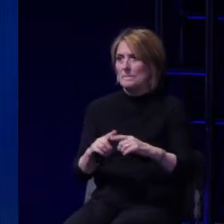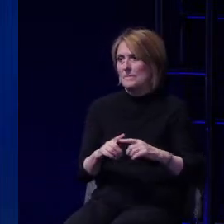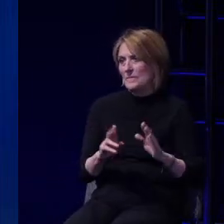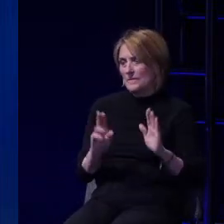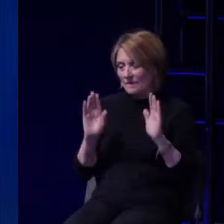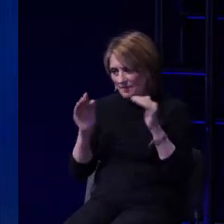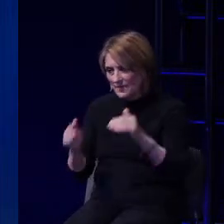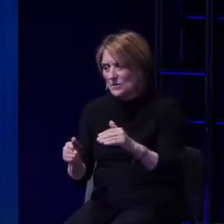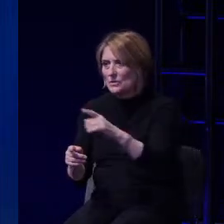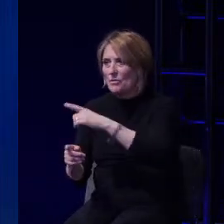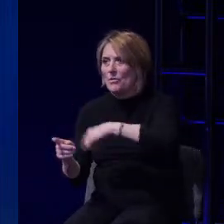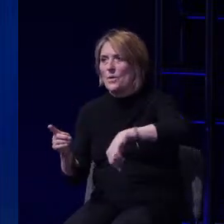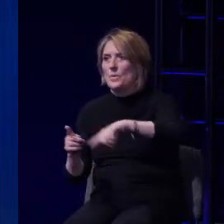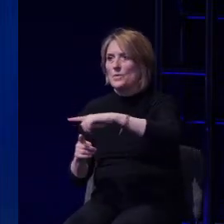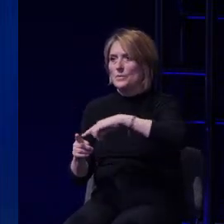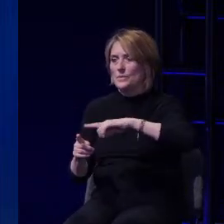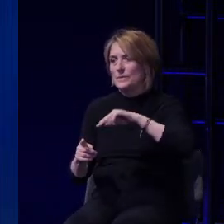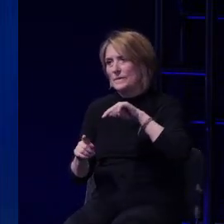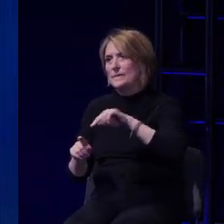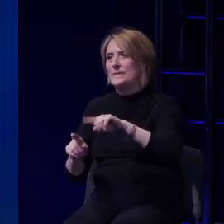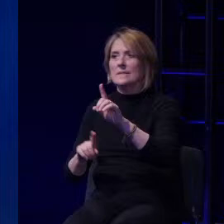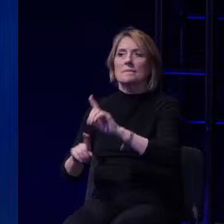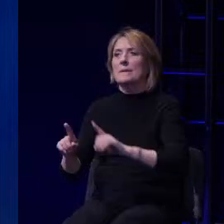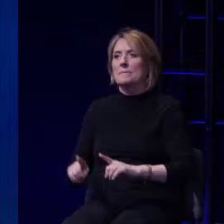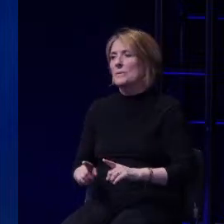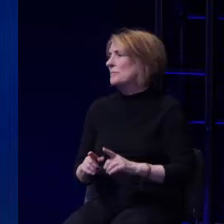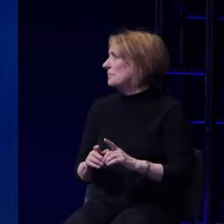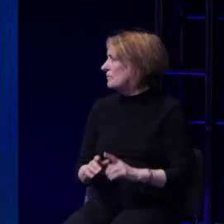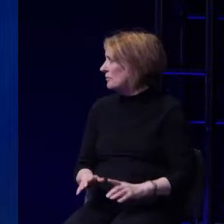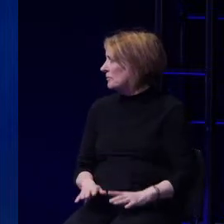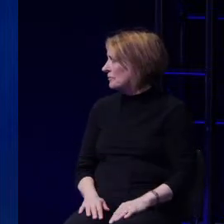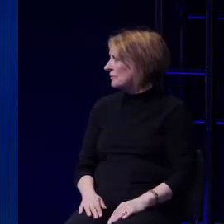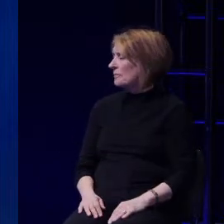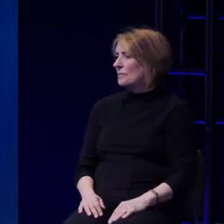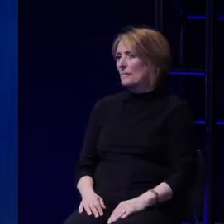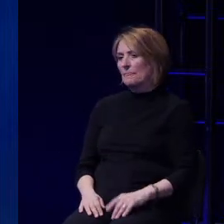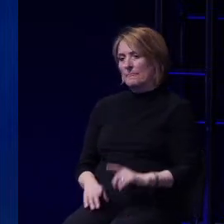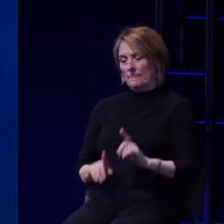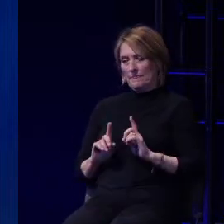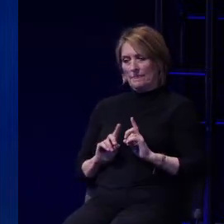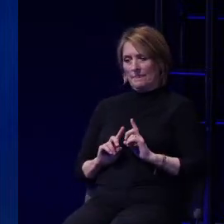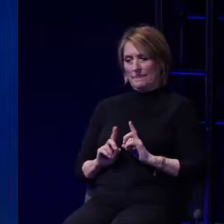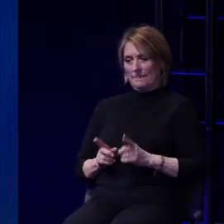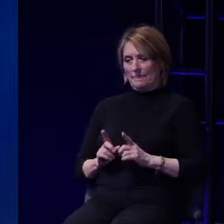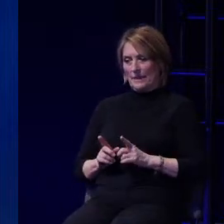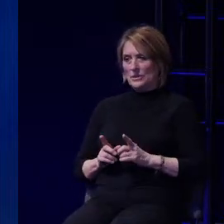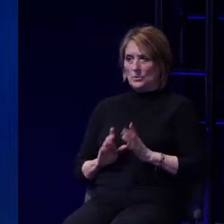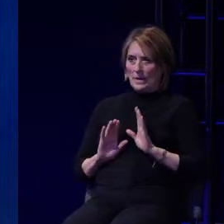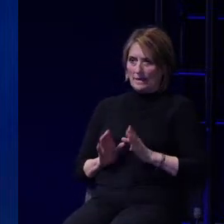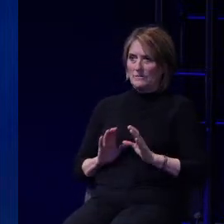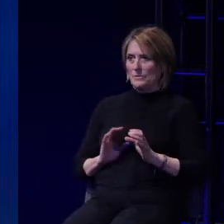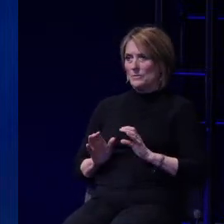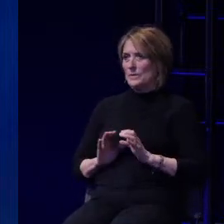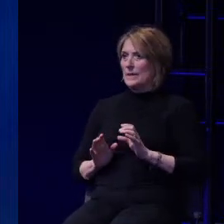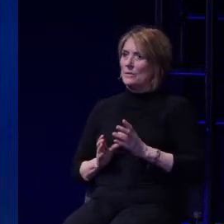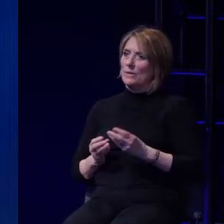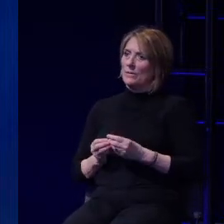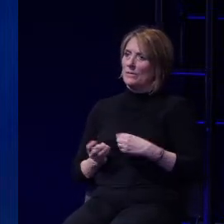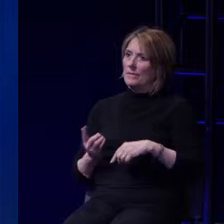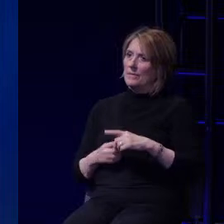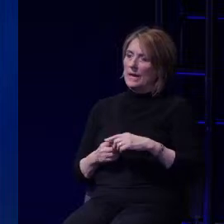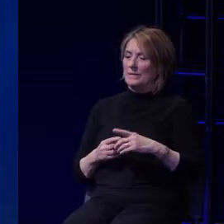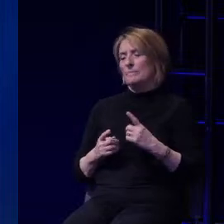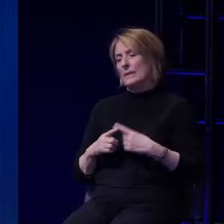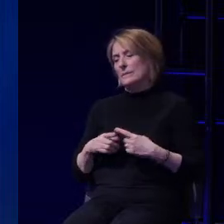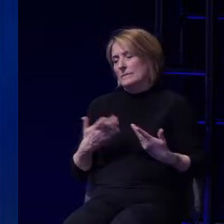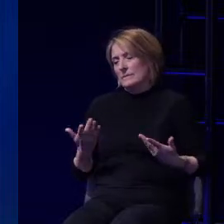focus pullers. Those are the people, and the whole camera team. But those are the people that you have to communicate with, and the